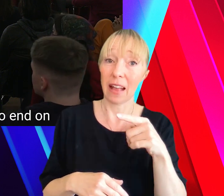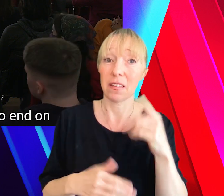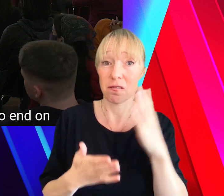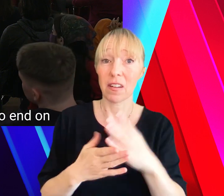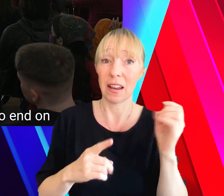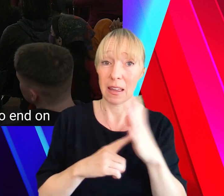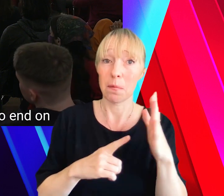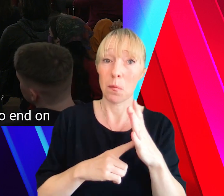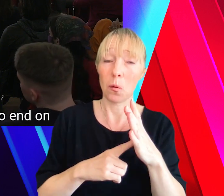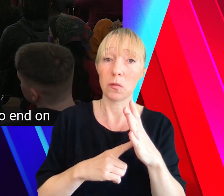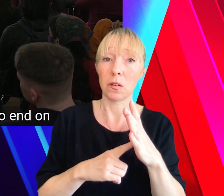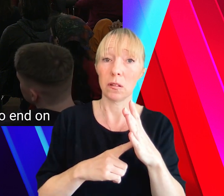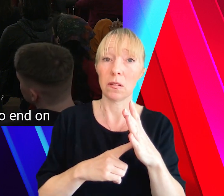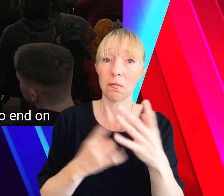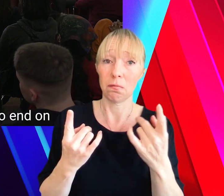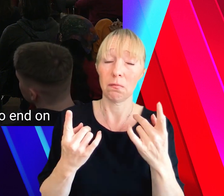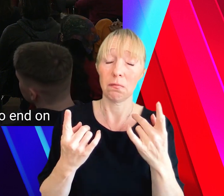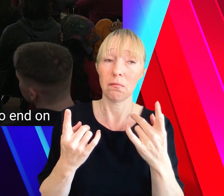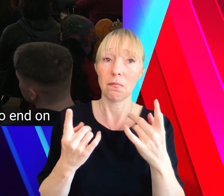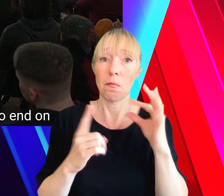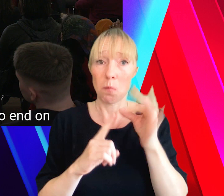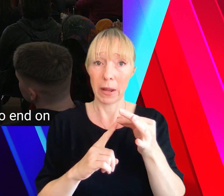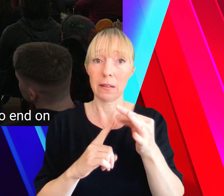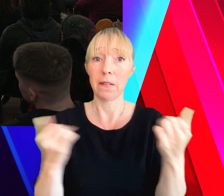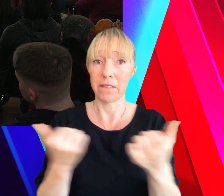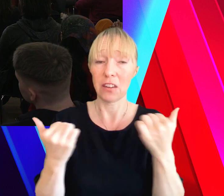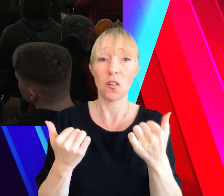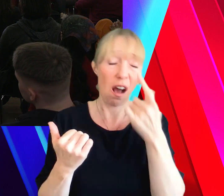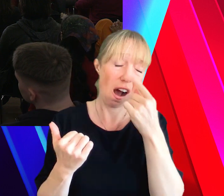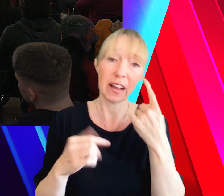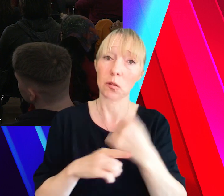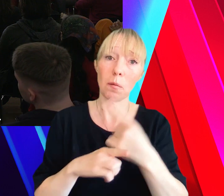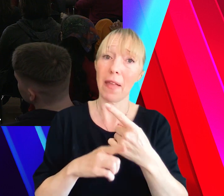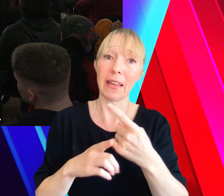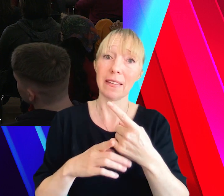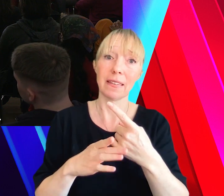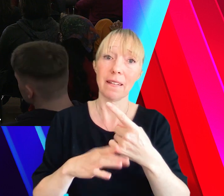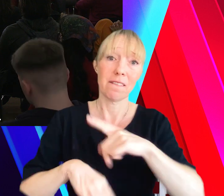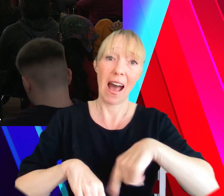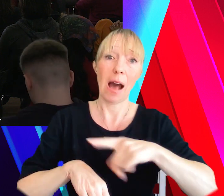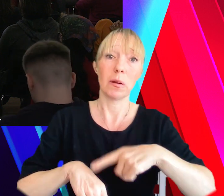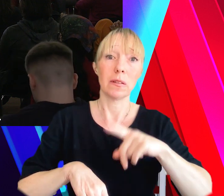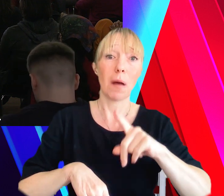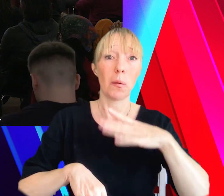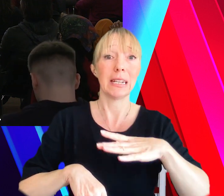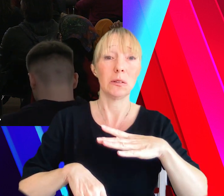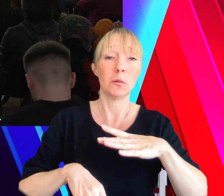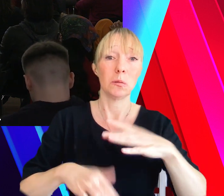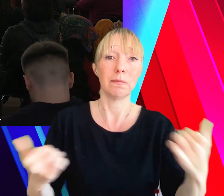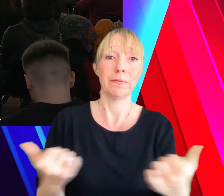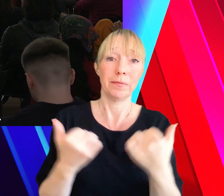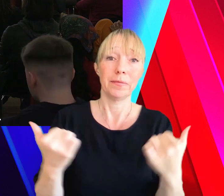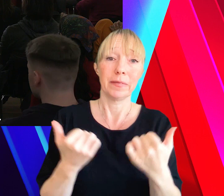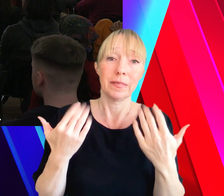a really important note to kind of end on. I could talk about this for hours, but we do need to start